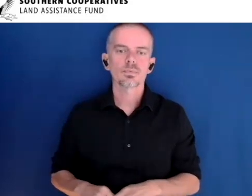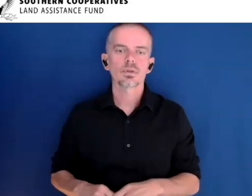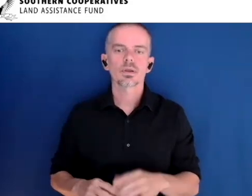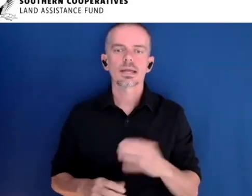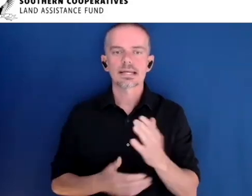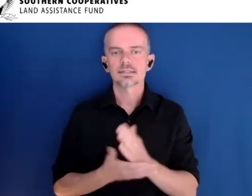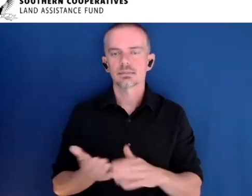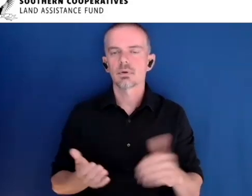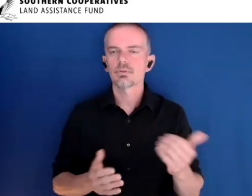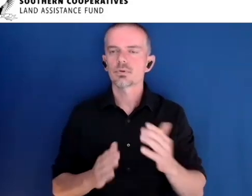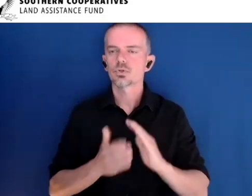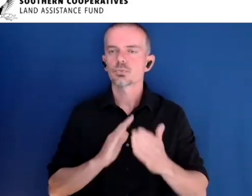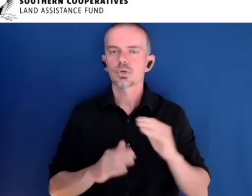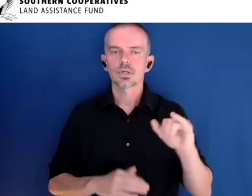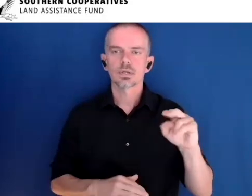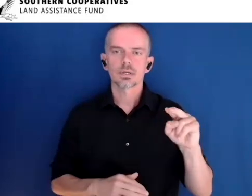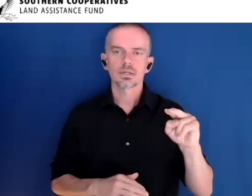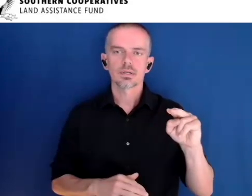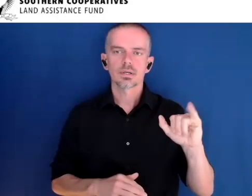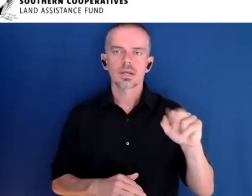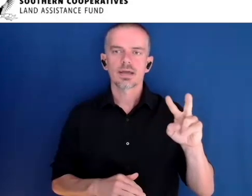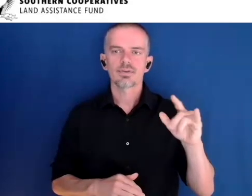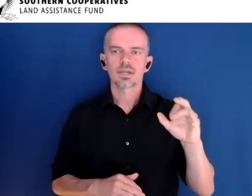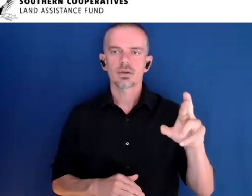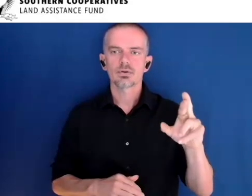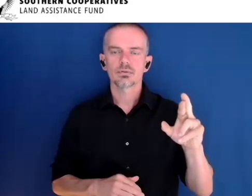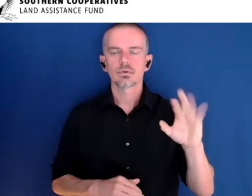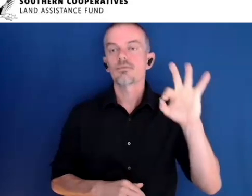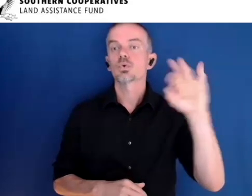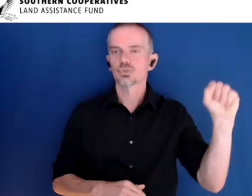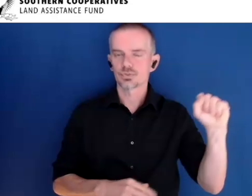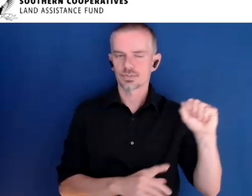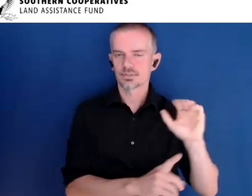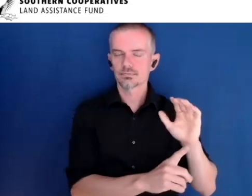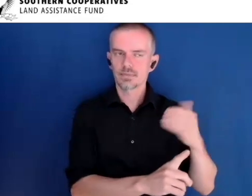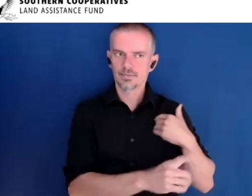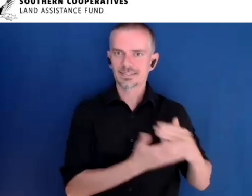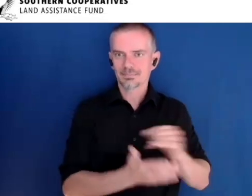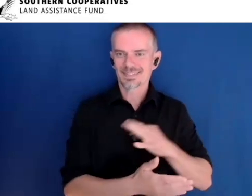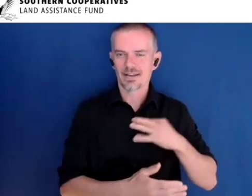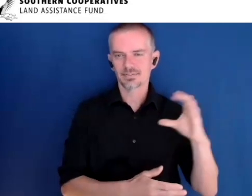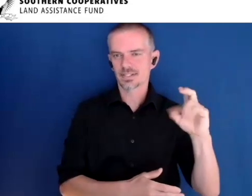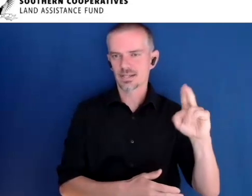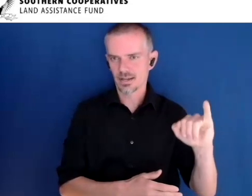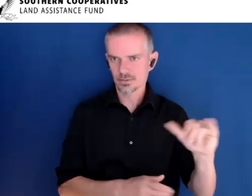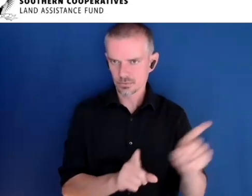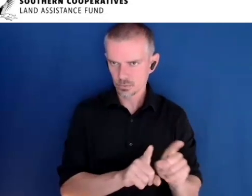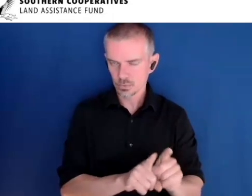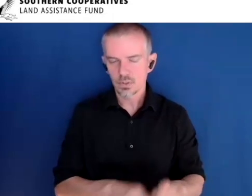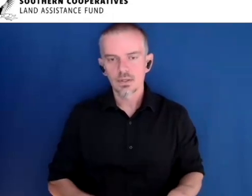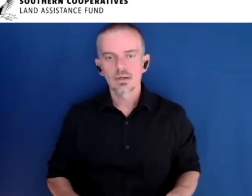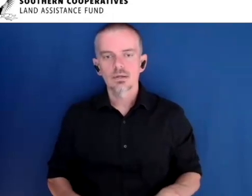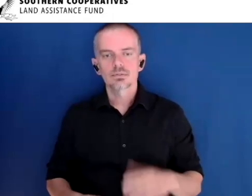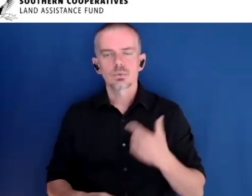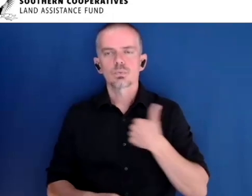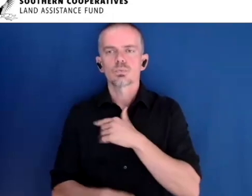community navigator, Forest Service community navigator staff. So we're all kind of working together to